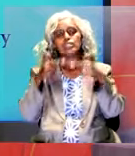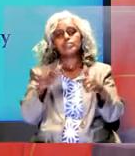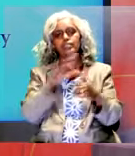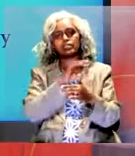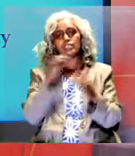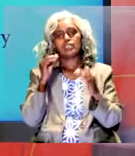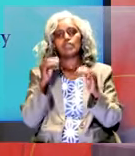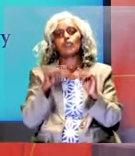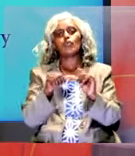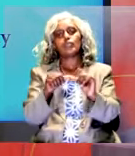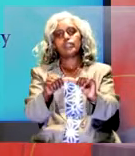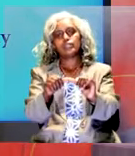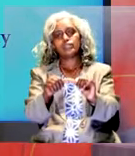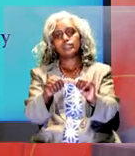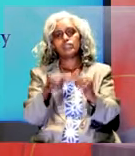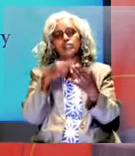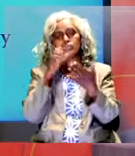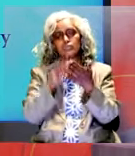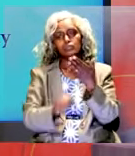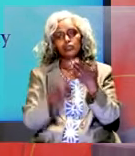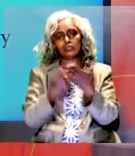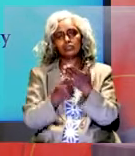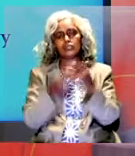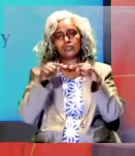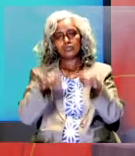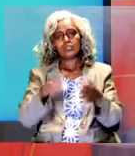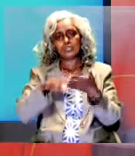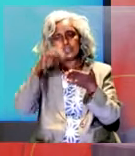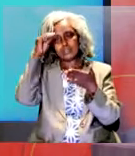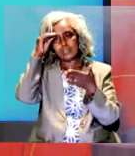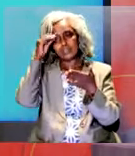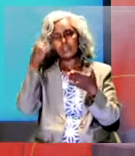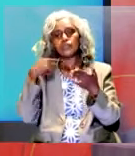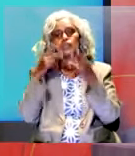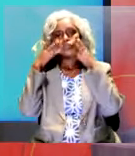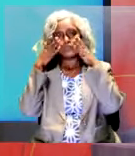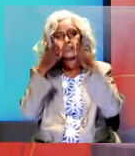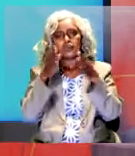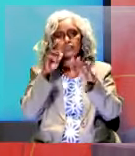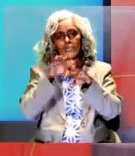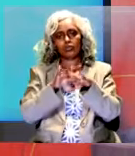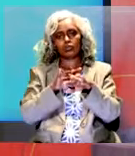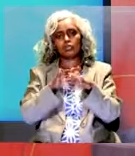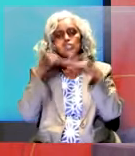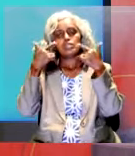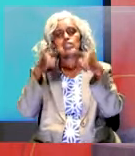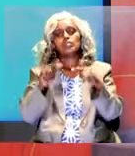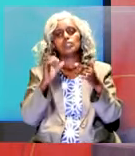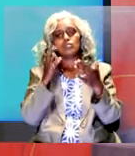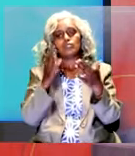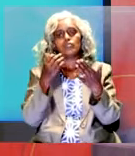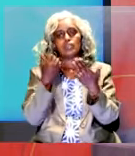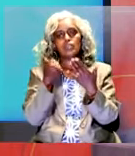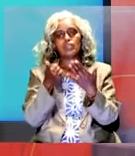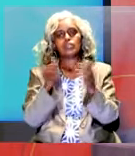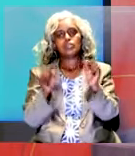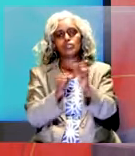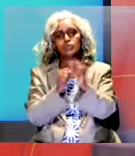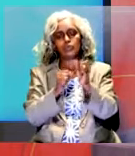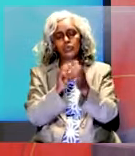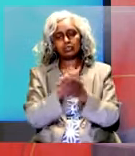and continuity. So for today's lesson we focus on limits of a